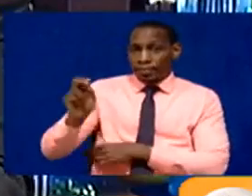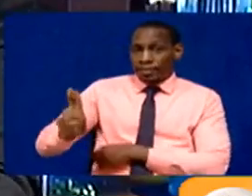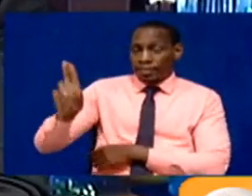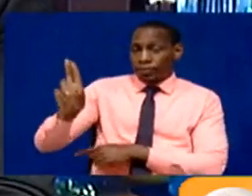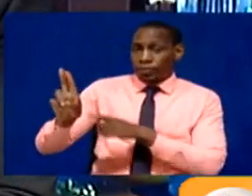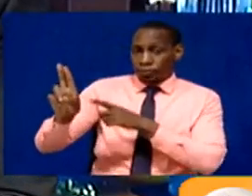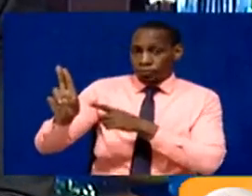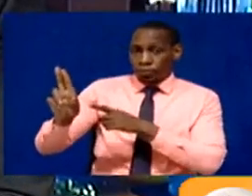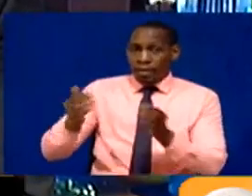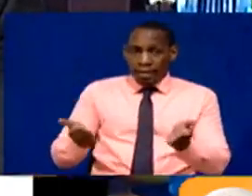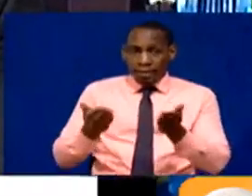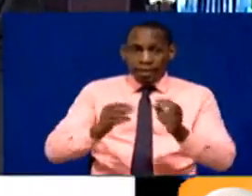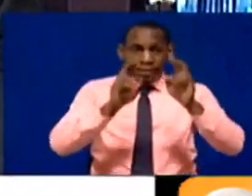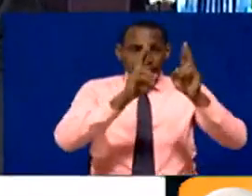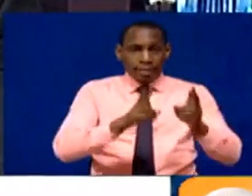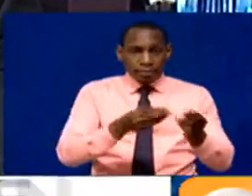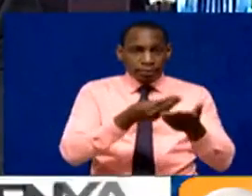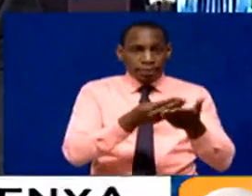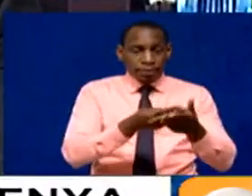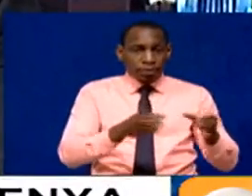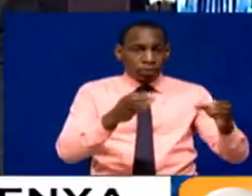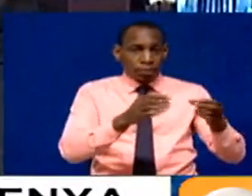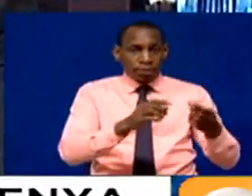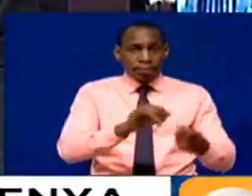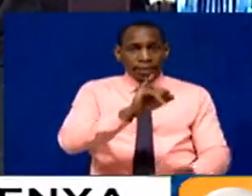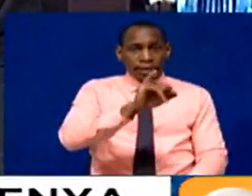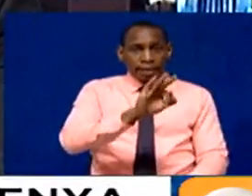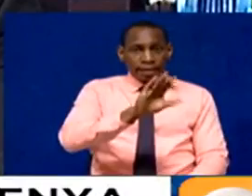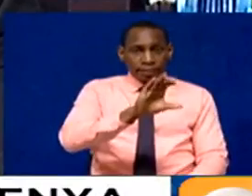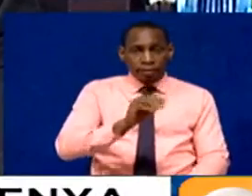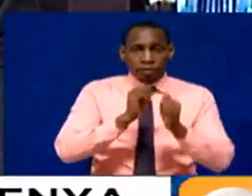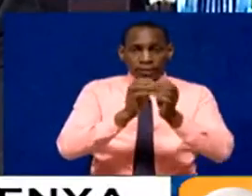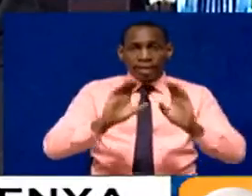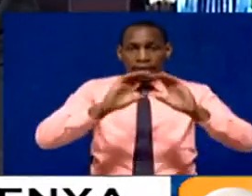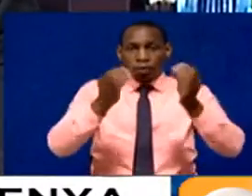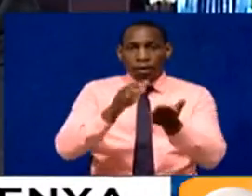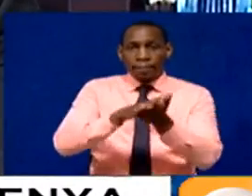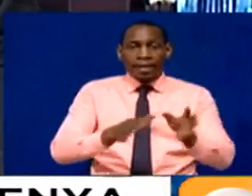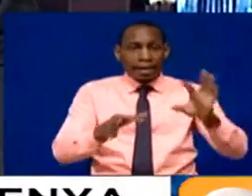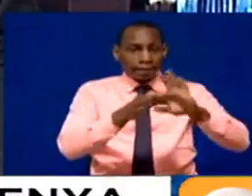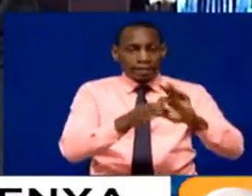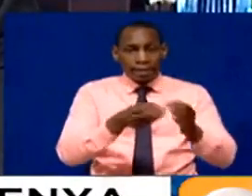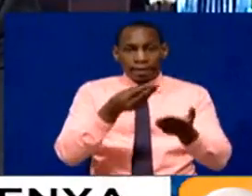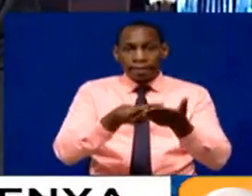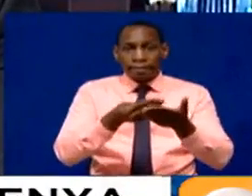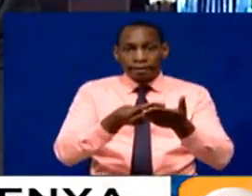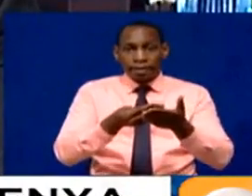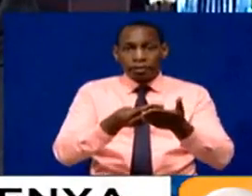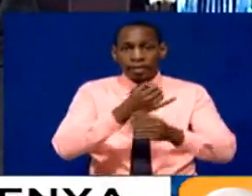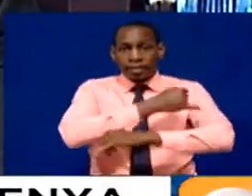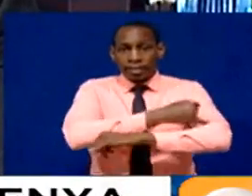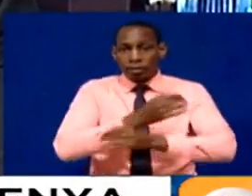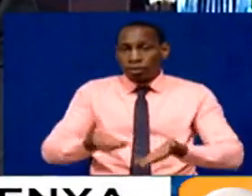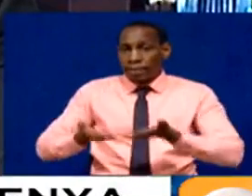President Uhuru Kenyatta has urged the International Finance Corporation, IFC, and other World Bank constituent financial